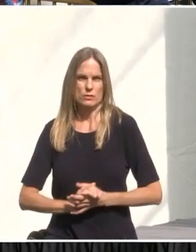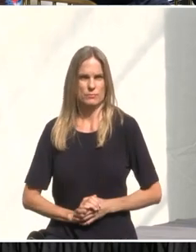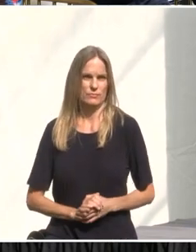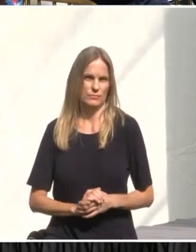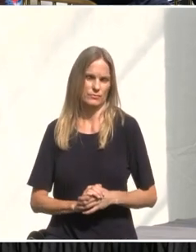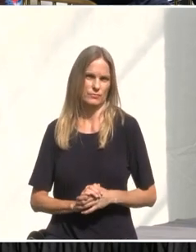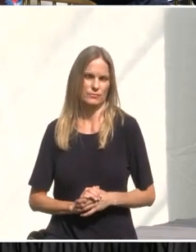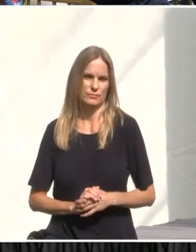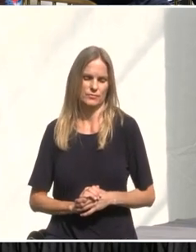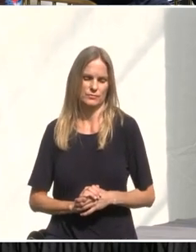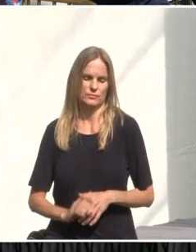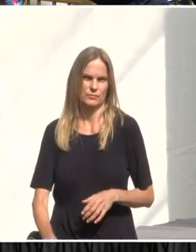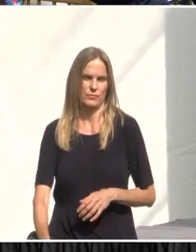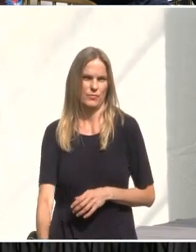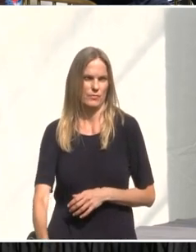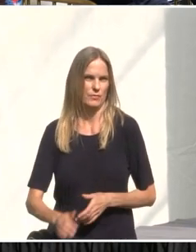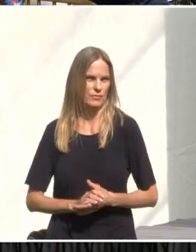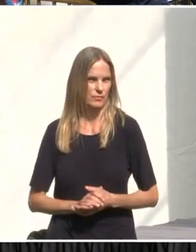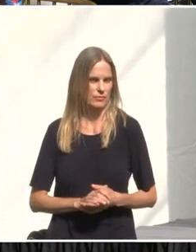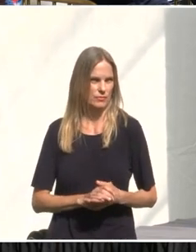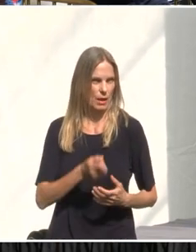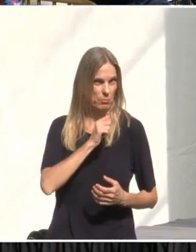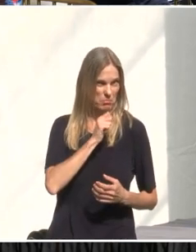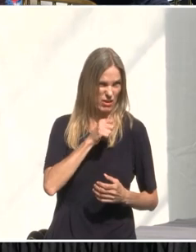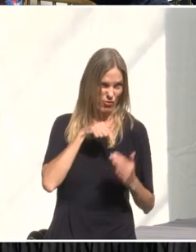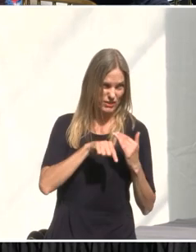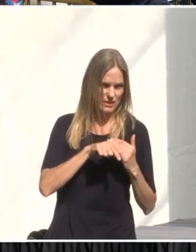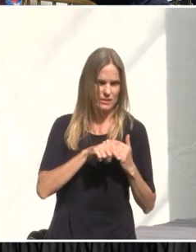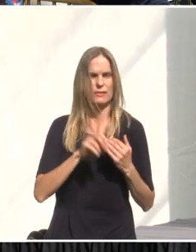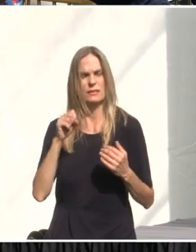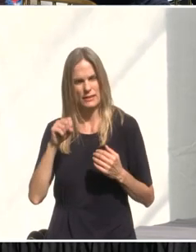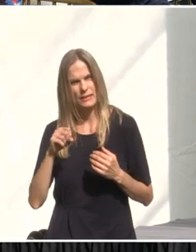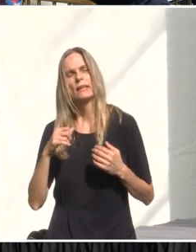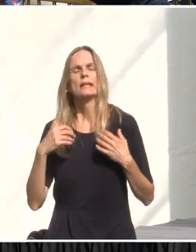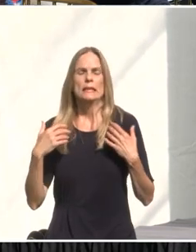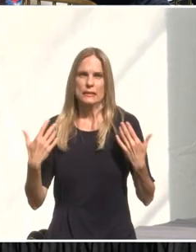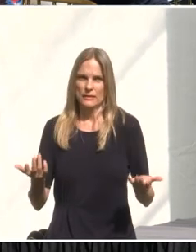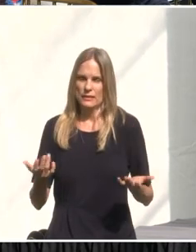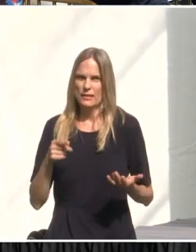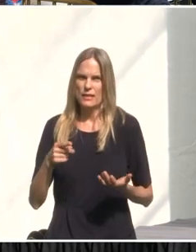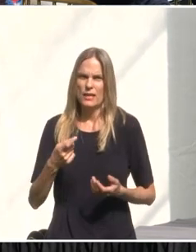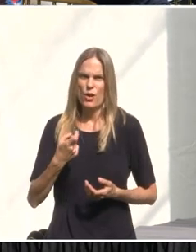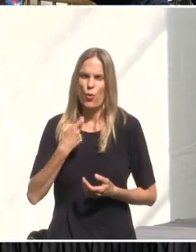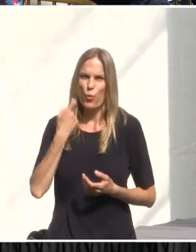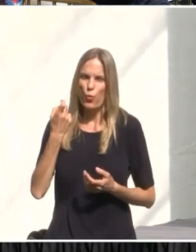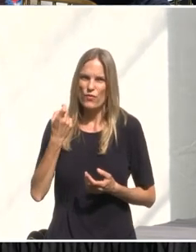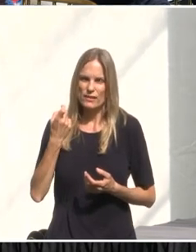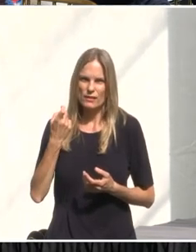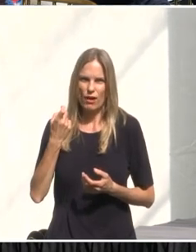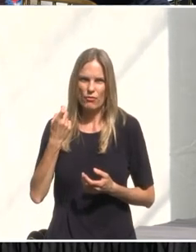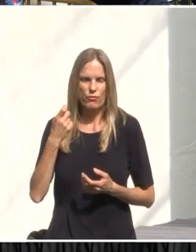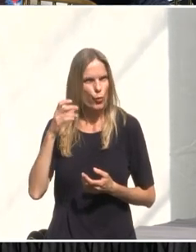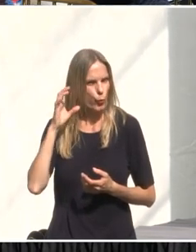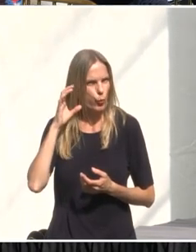Well, is this is on? Yeah. Yeah. Well, Jevgeni, it's very interesting listening to